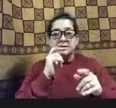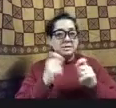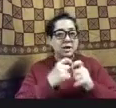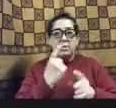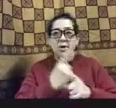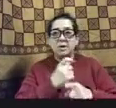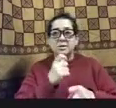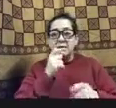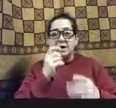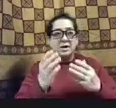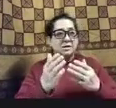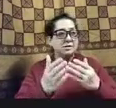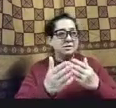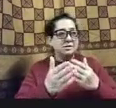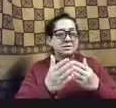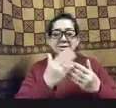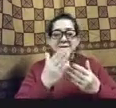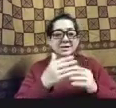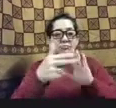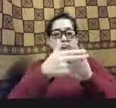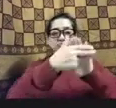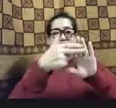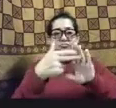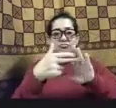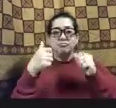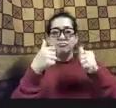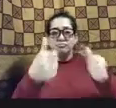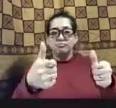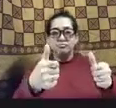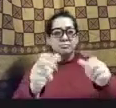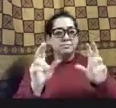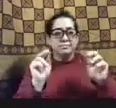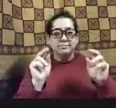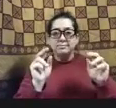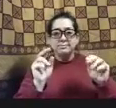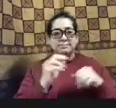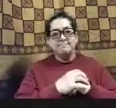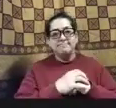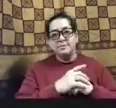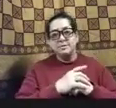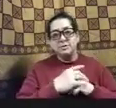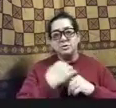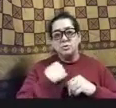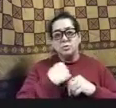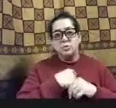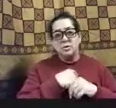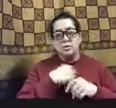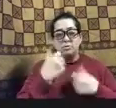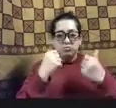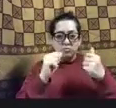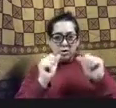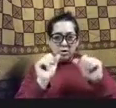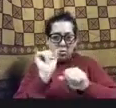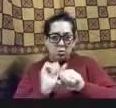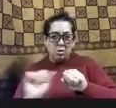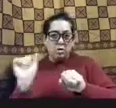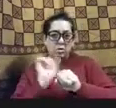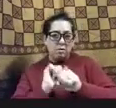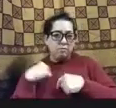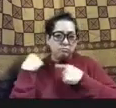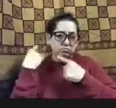slapping a label on a package and you're good to go. In fact, it's something we've been noodling and working on for quite some